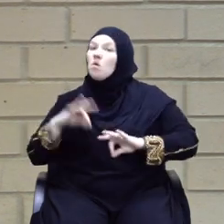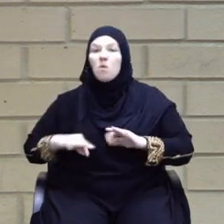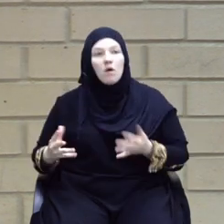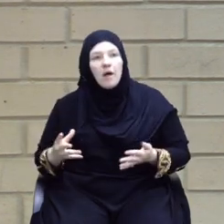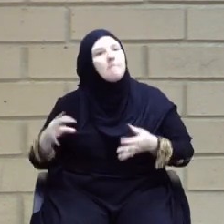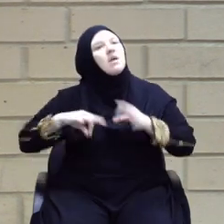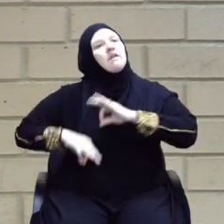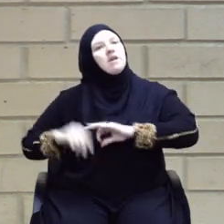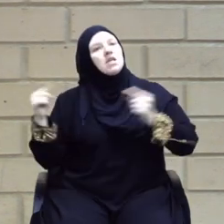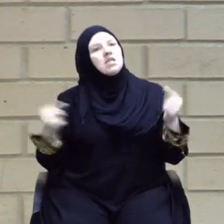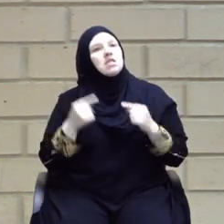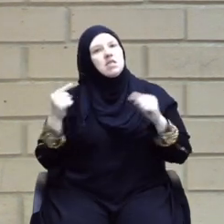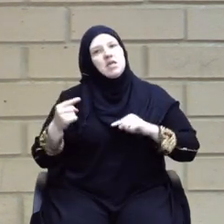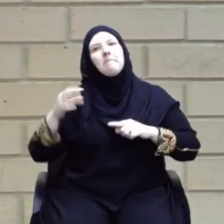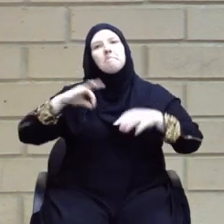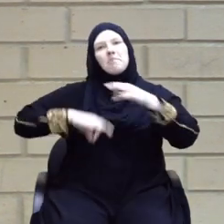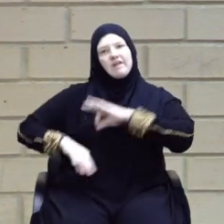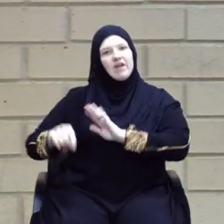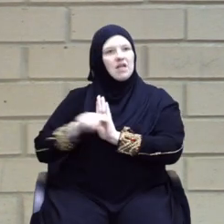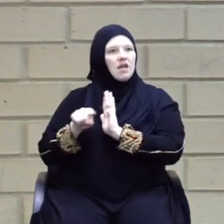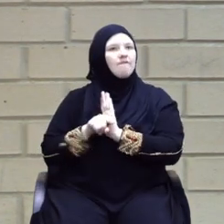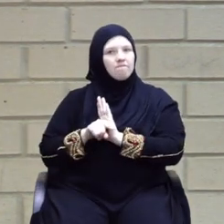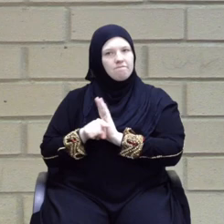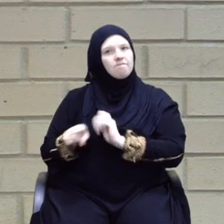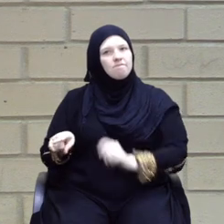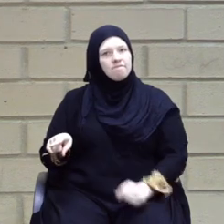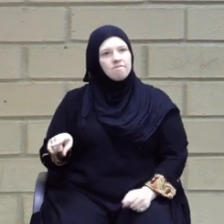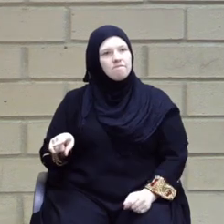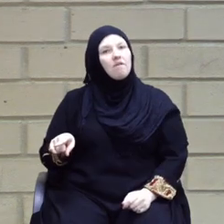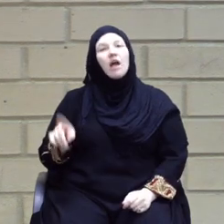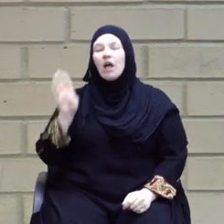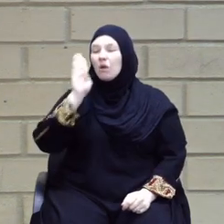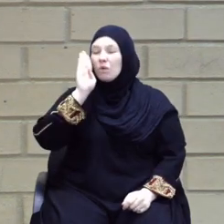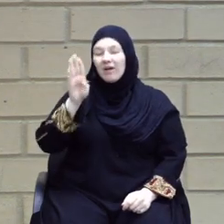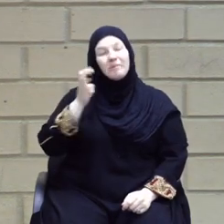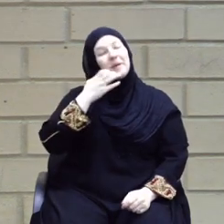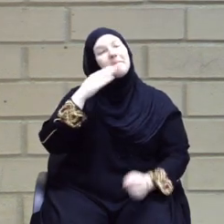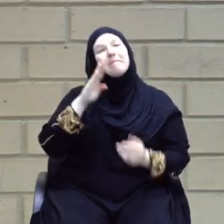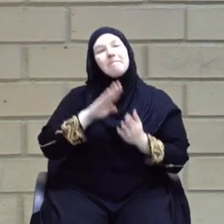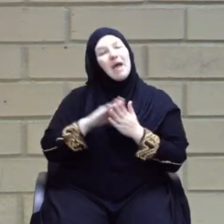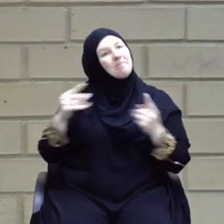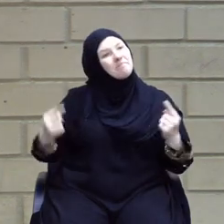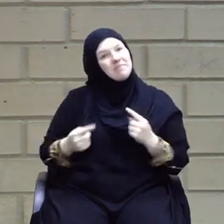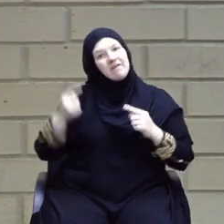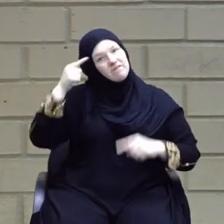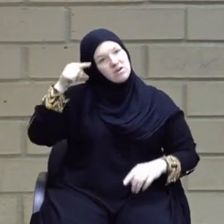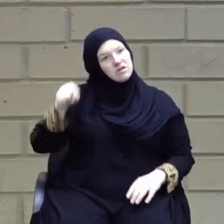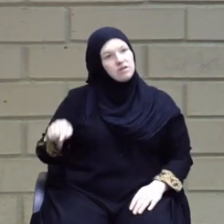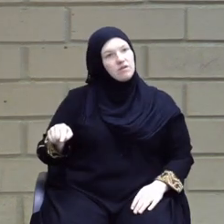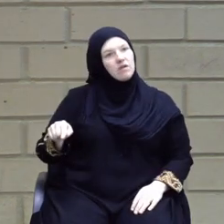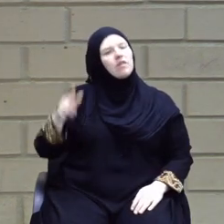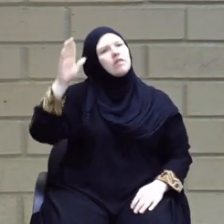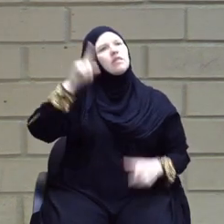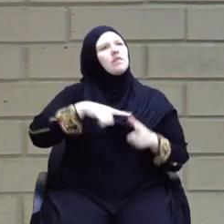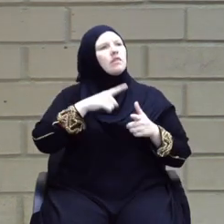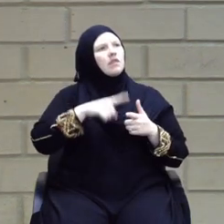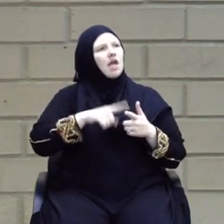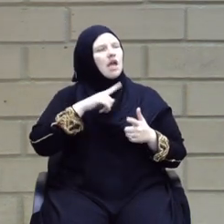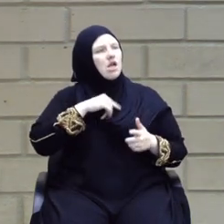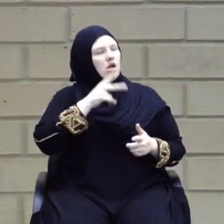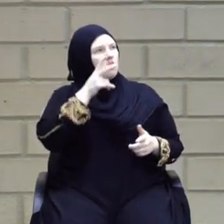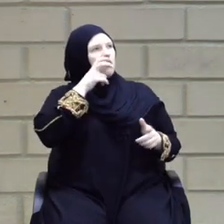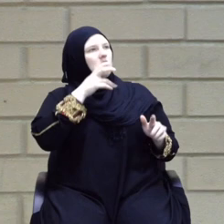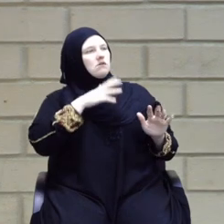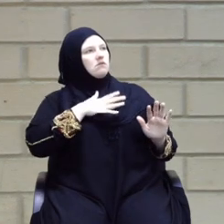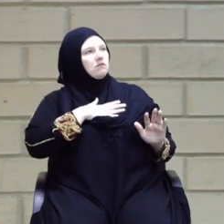his will be a great torment. Why then did not the believers, men and women, when you heard it, the slander